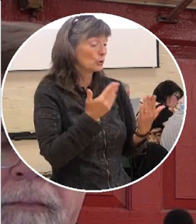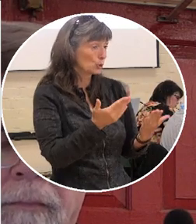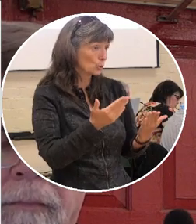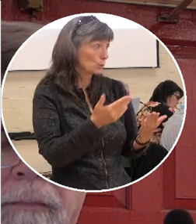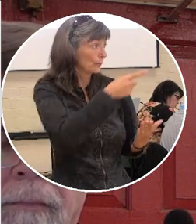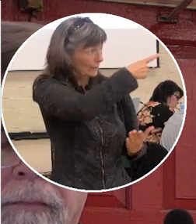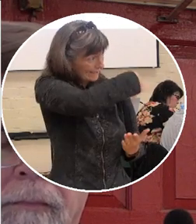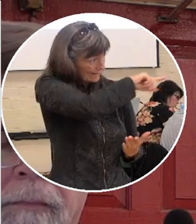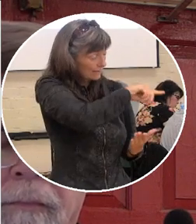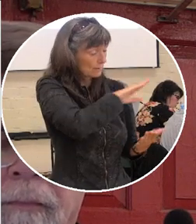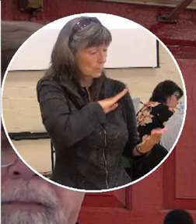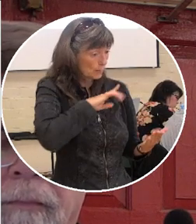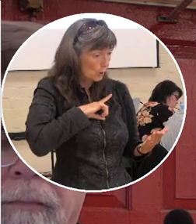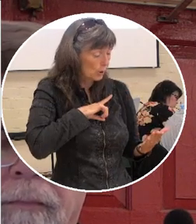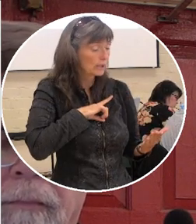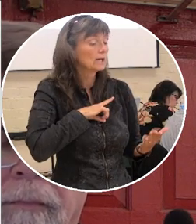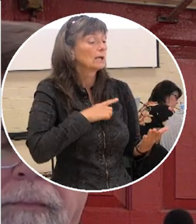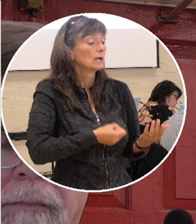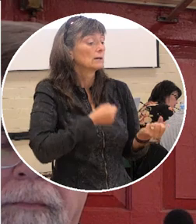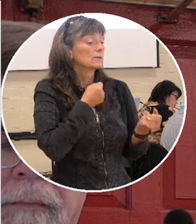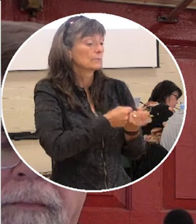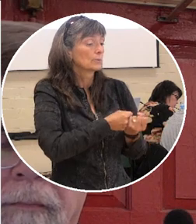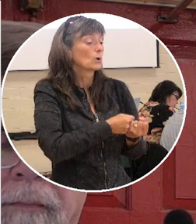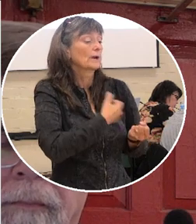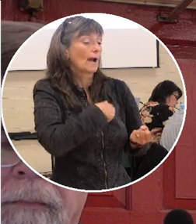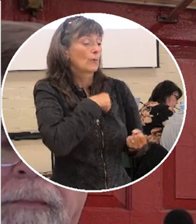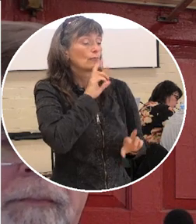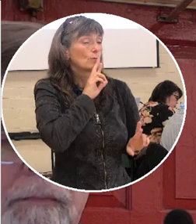approve the Education Foundation report of